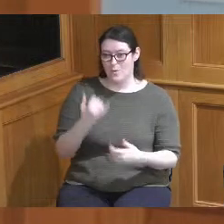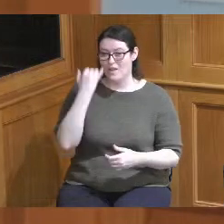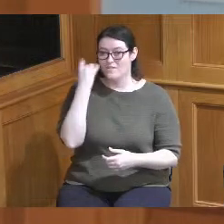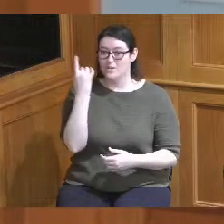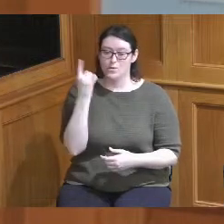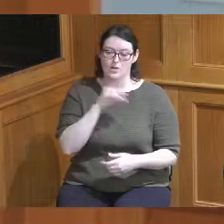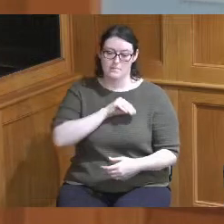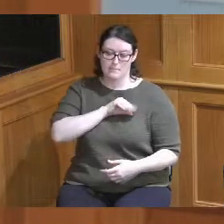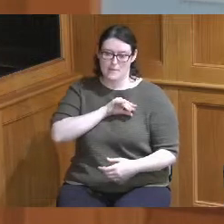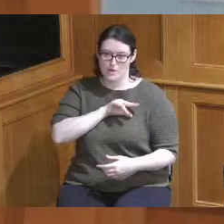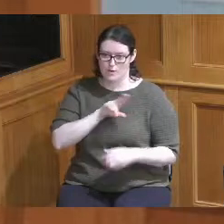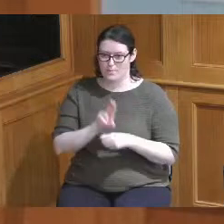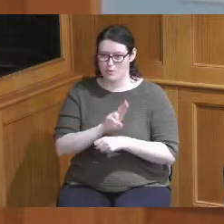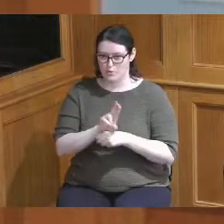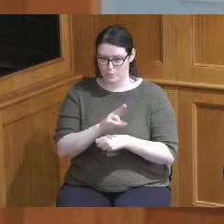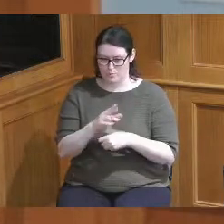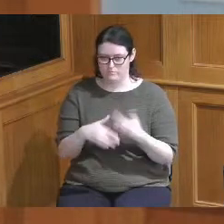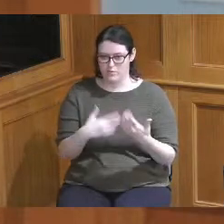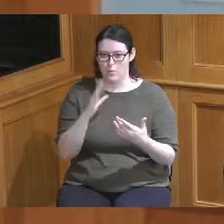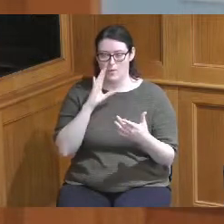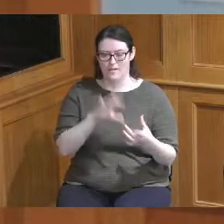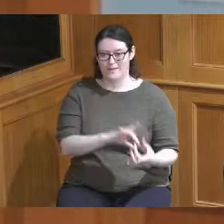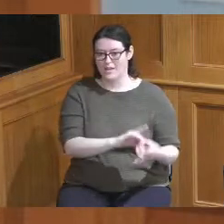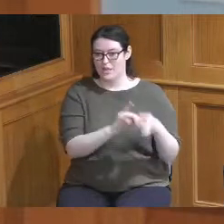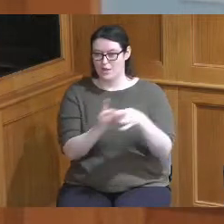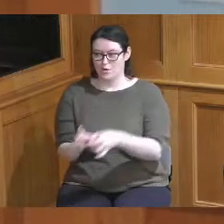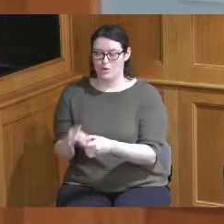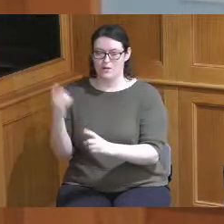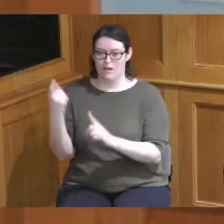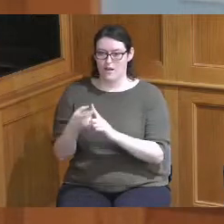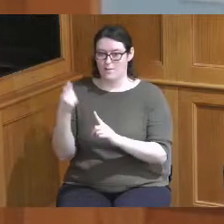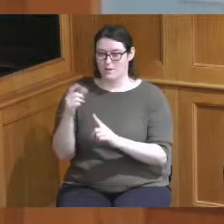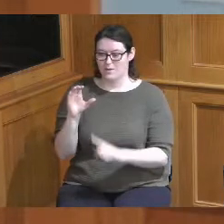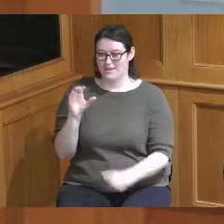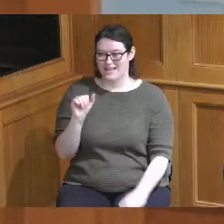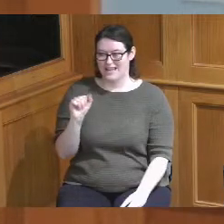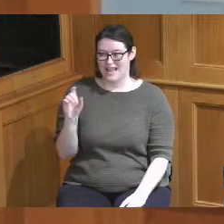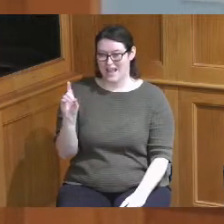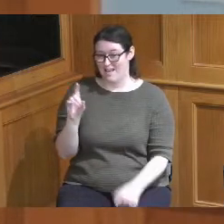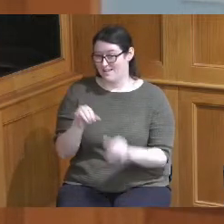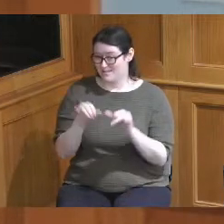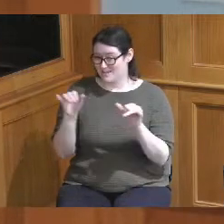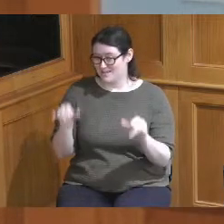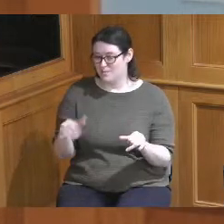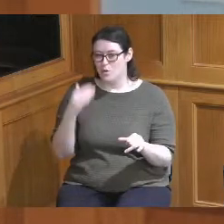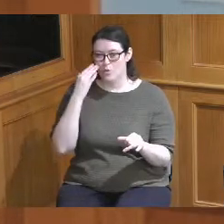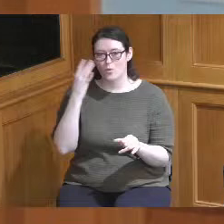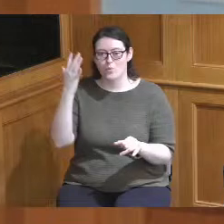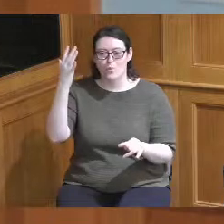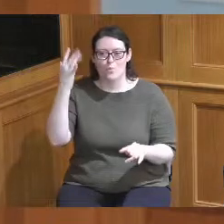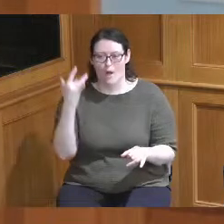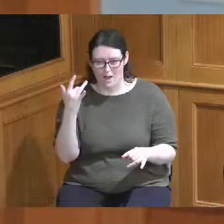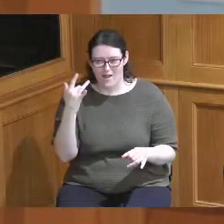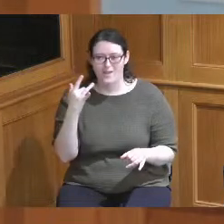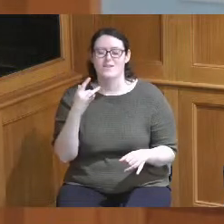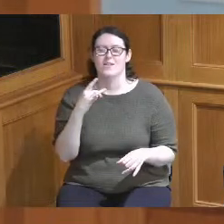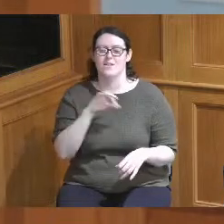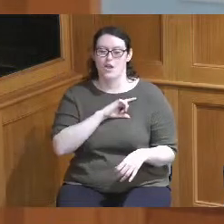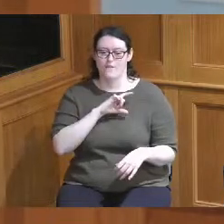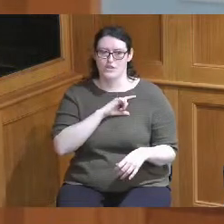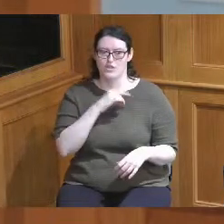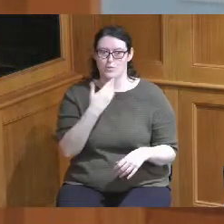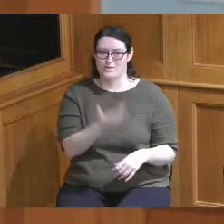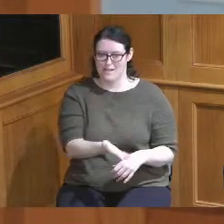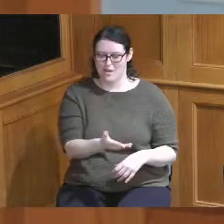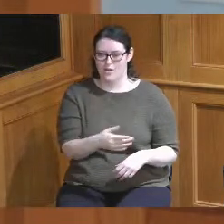uses a body camera, it integrates automatically with our CAD system, so it knows why the officer was there. And it